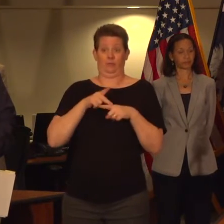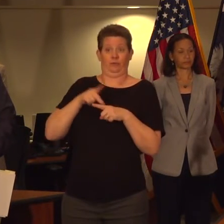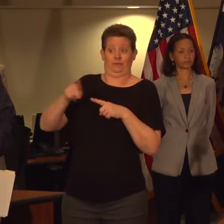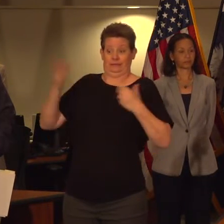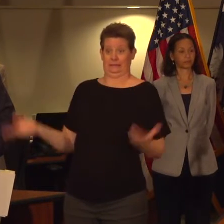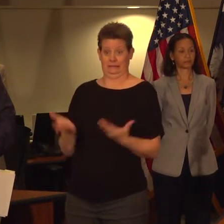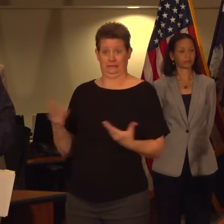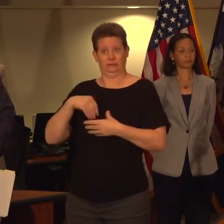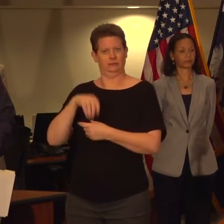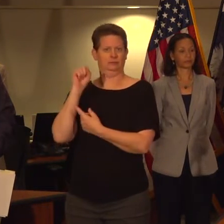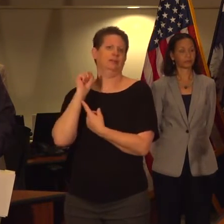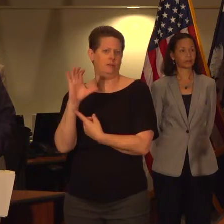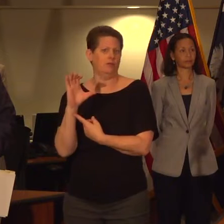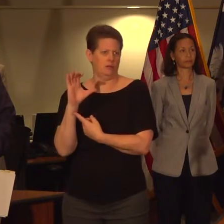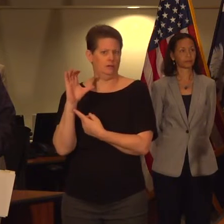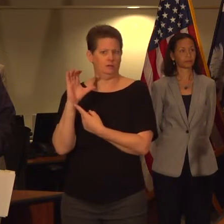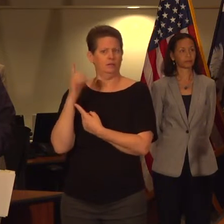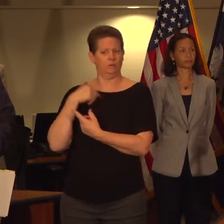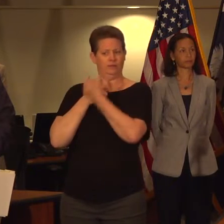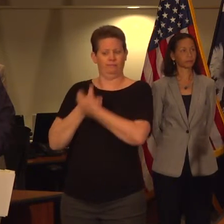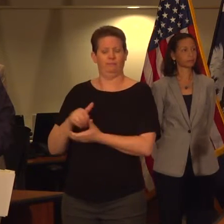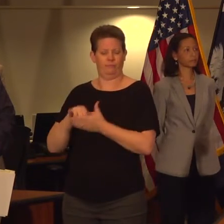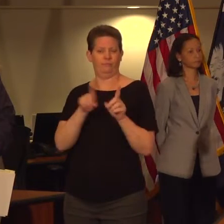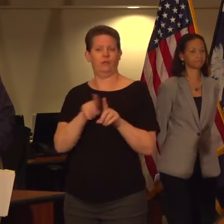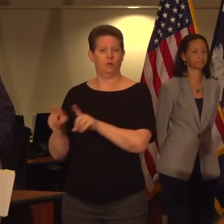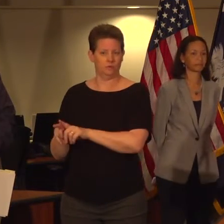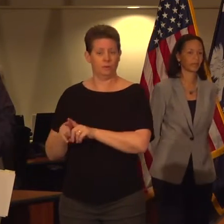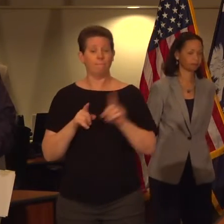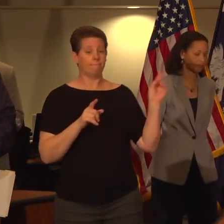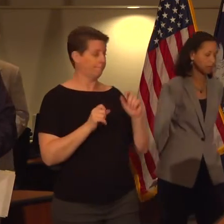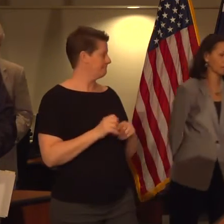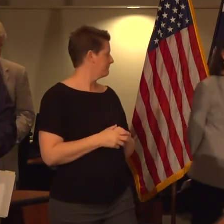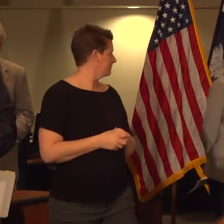professionals here in South Carolina as well, and we go by that as well. Yes, ma'am.